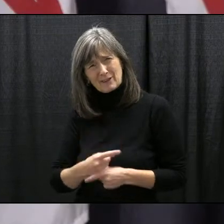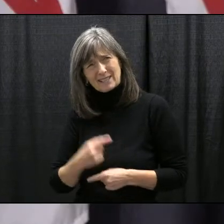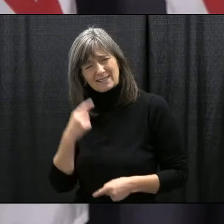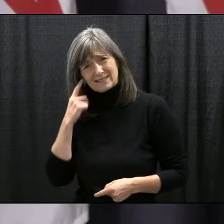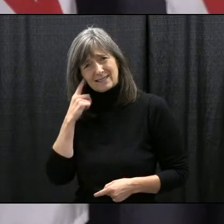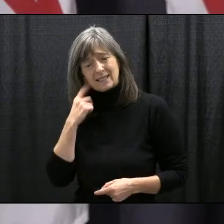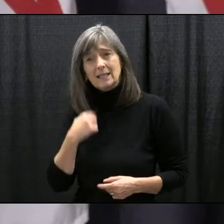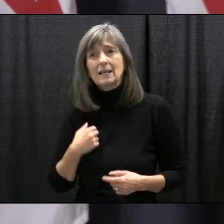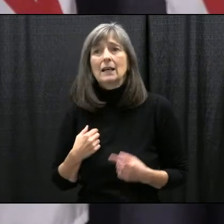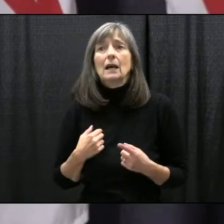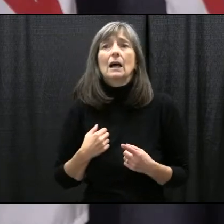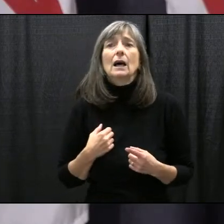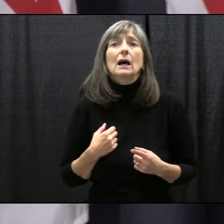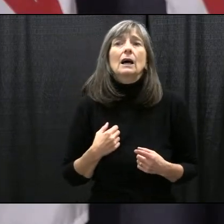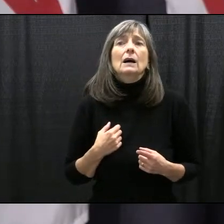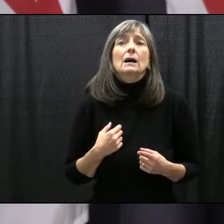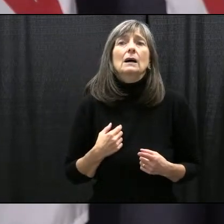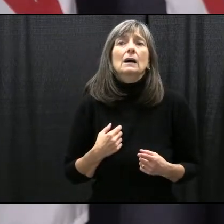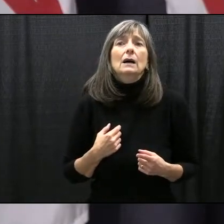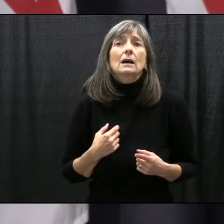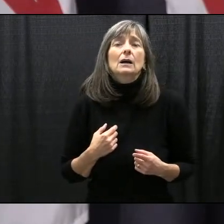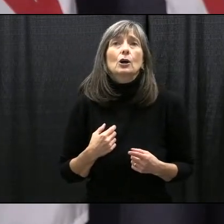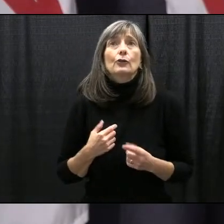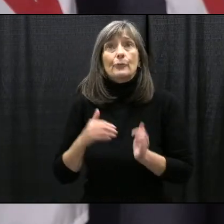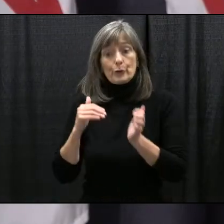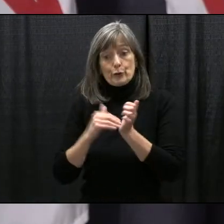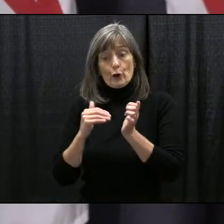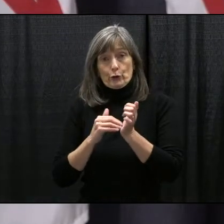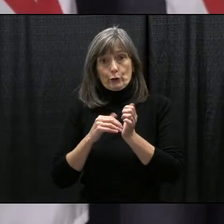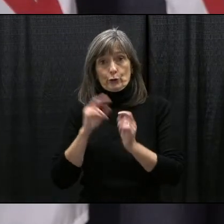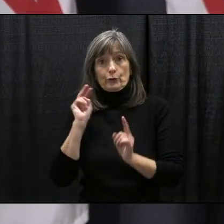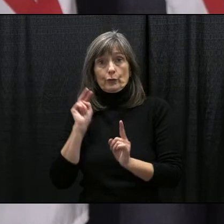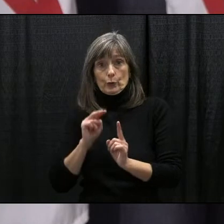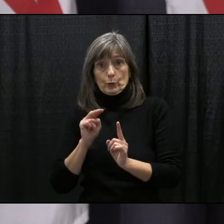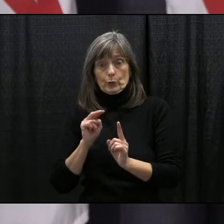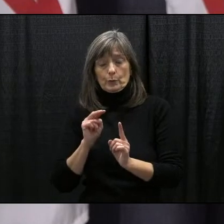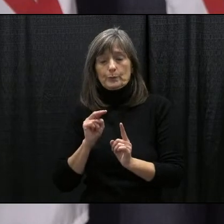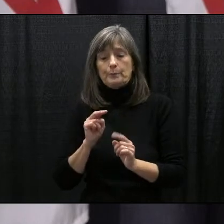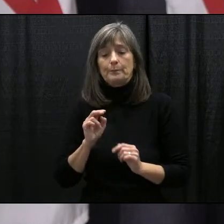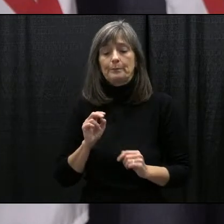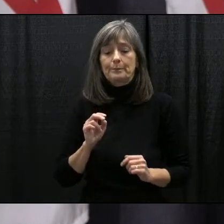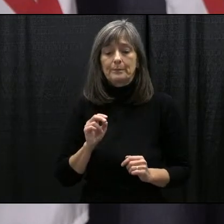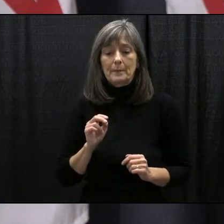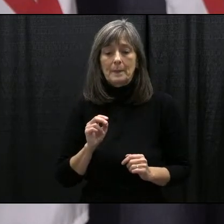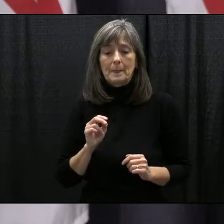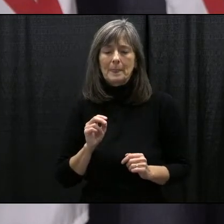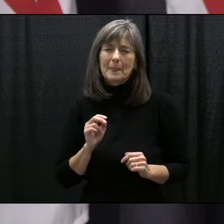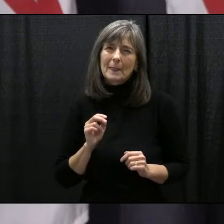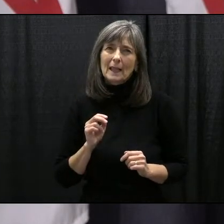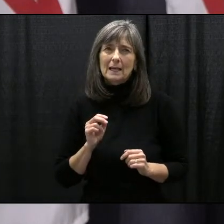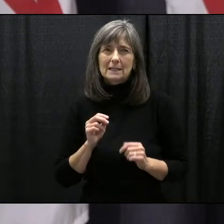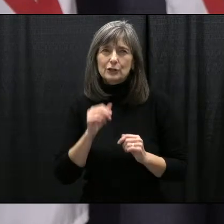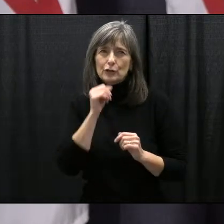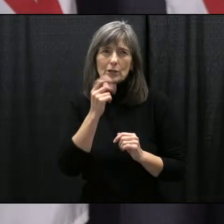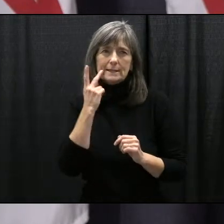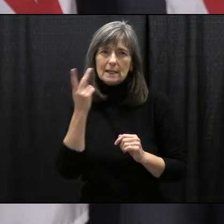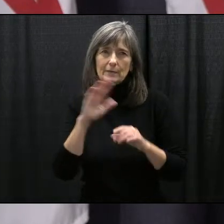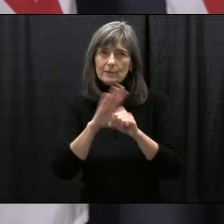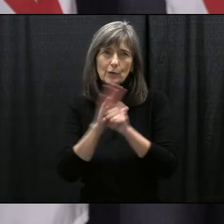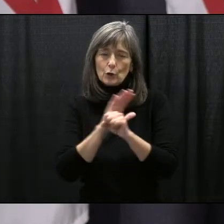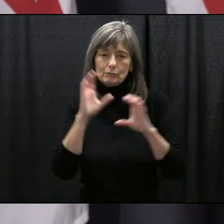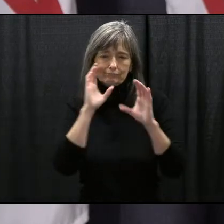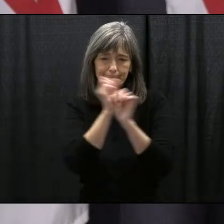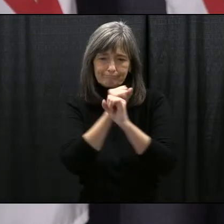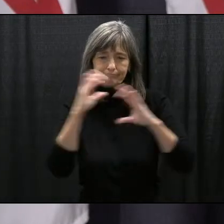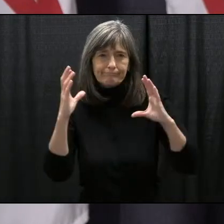if you look at it purely from a physician point of view, I think you're taking a rather narrow view, because